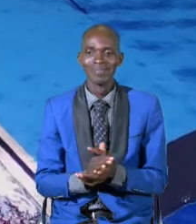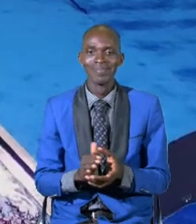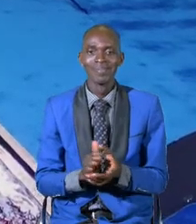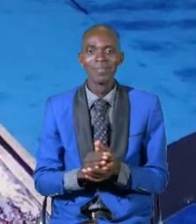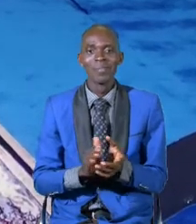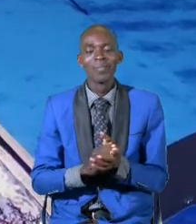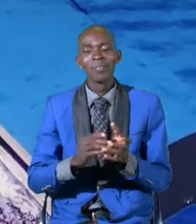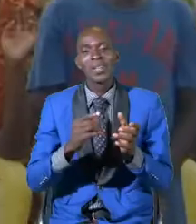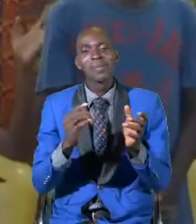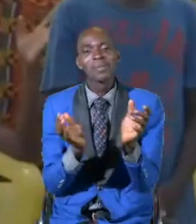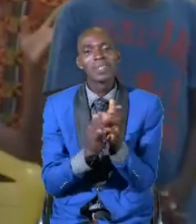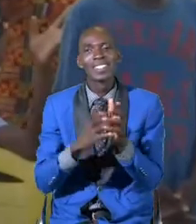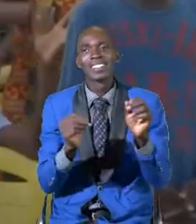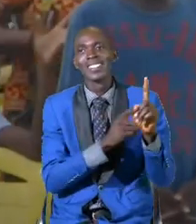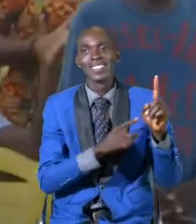Praise the Lord.